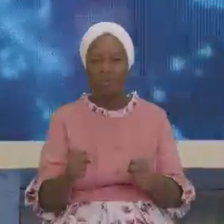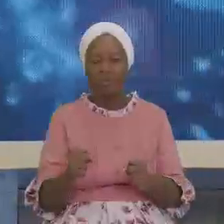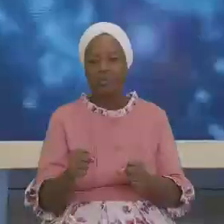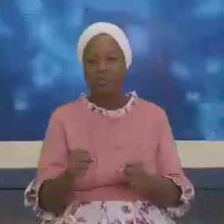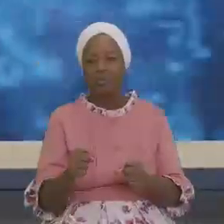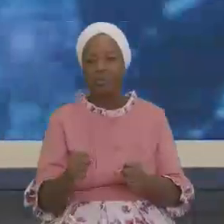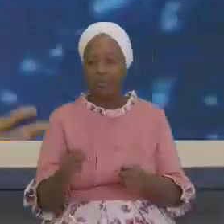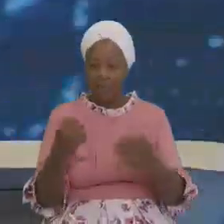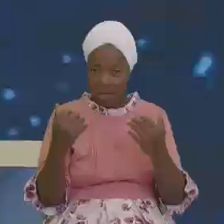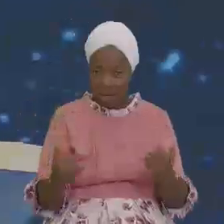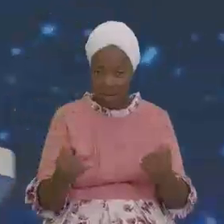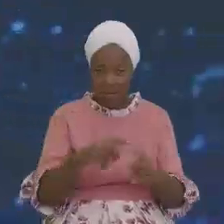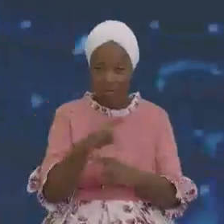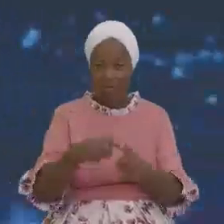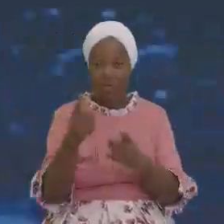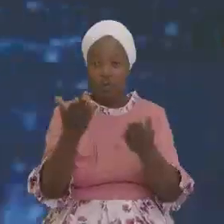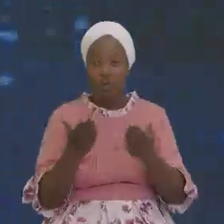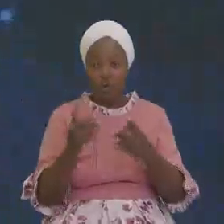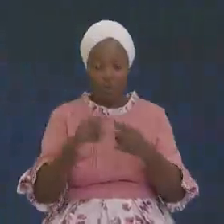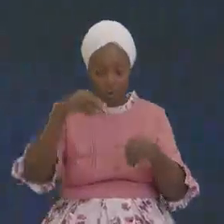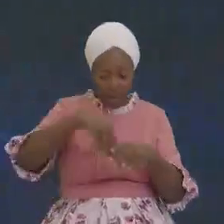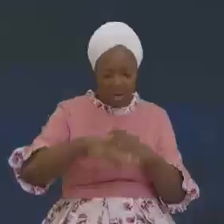Now, when you want to enter a door,